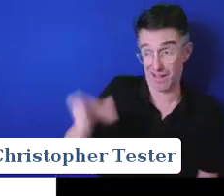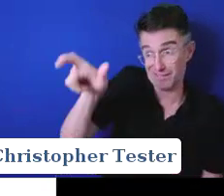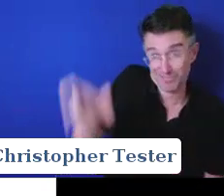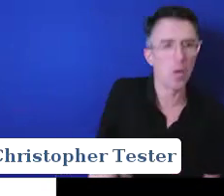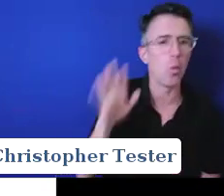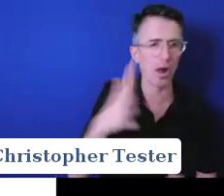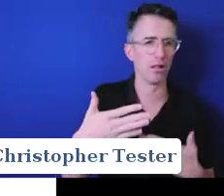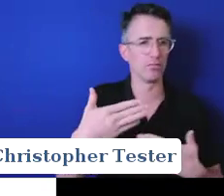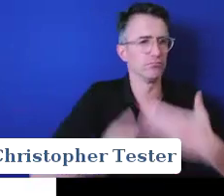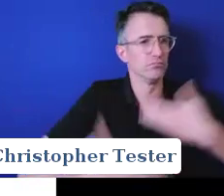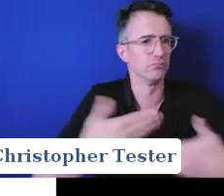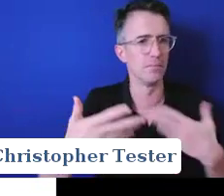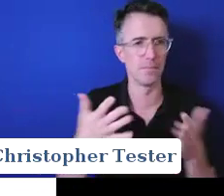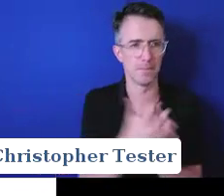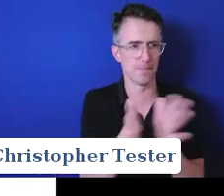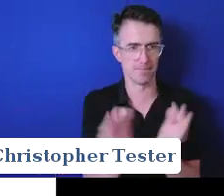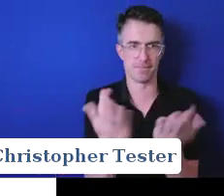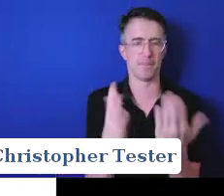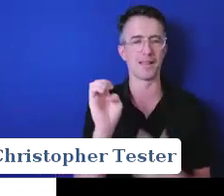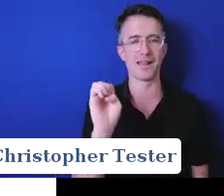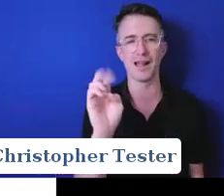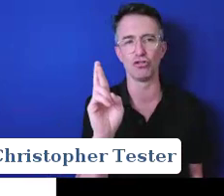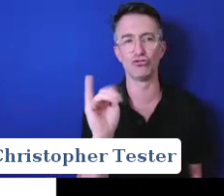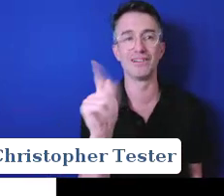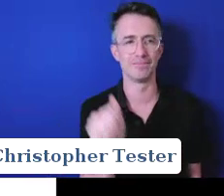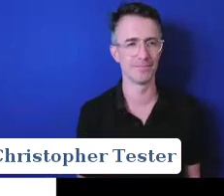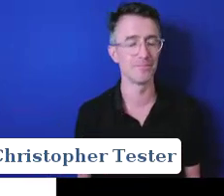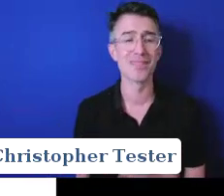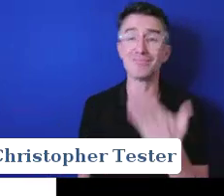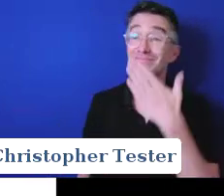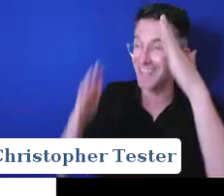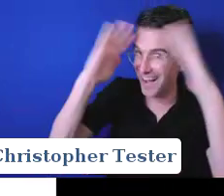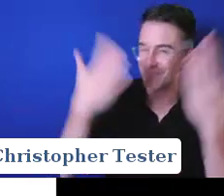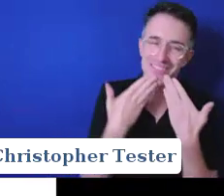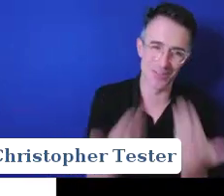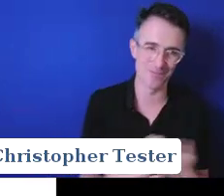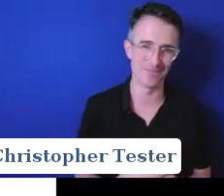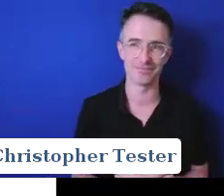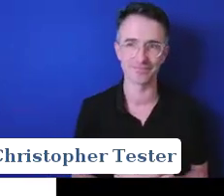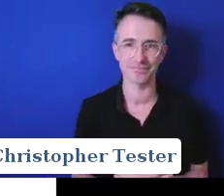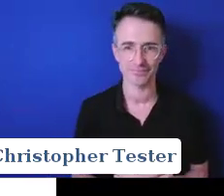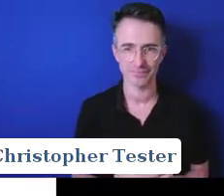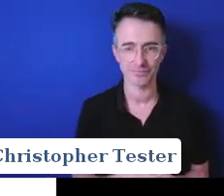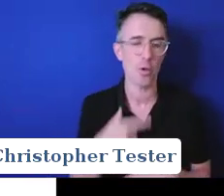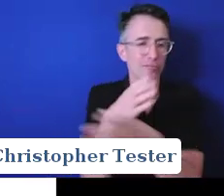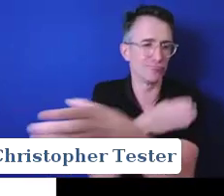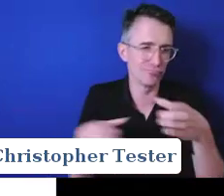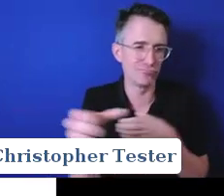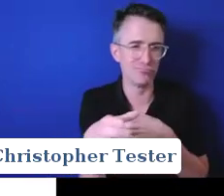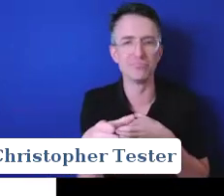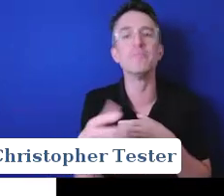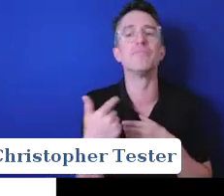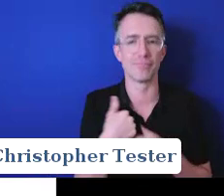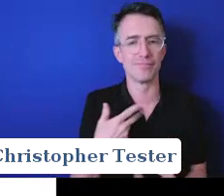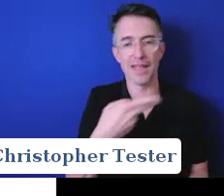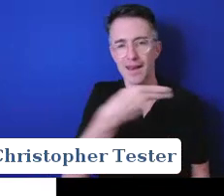ahead. Yes, thank you very much, Alex. So I'm going to take over from here. My name is Erika,